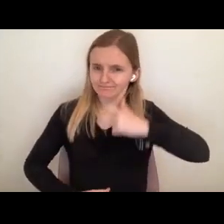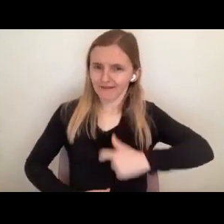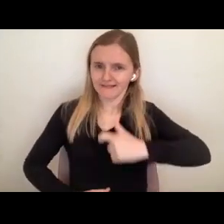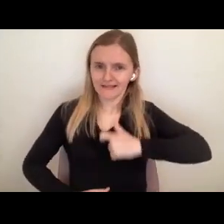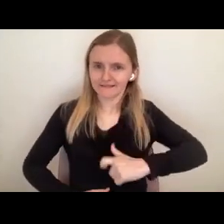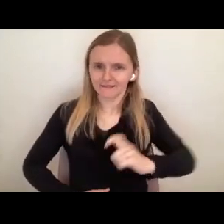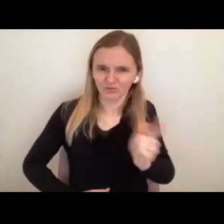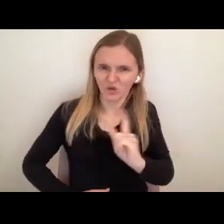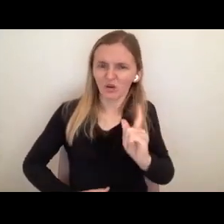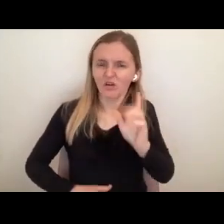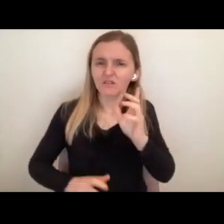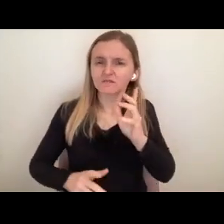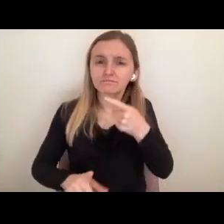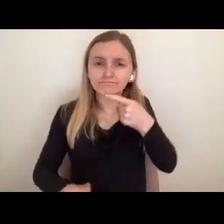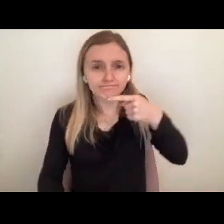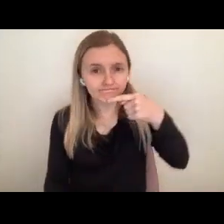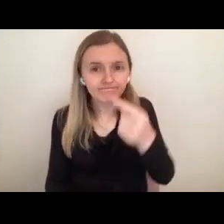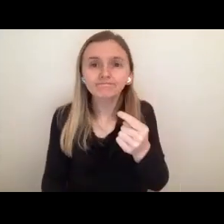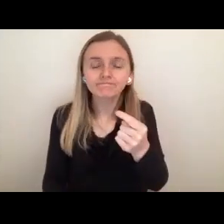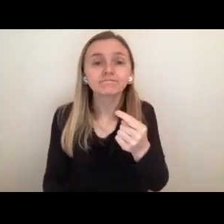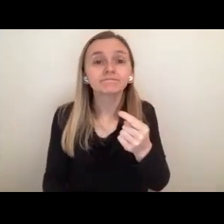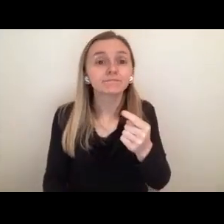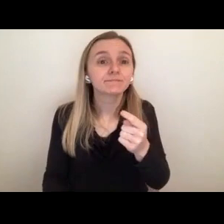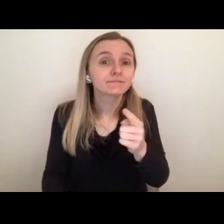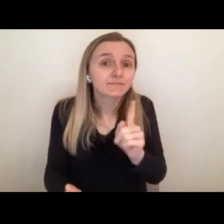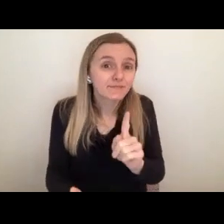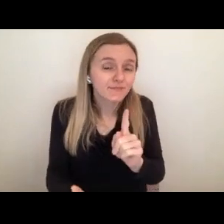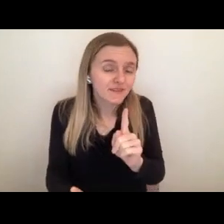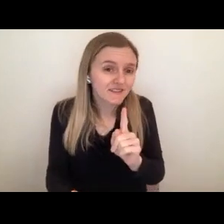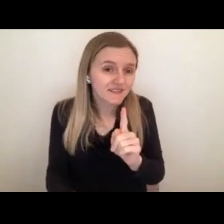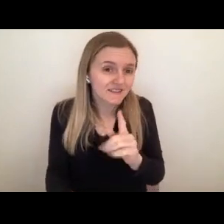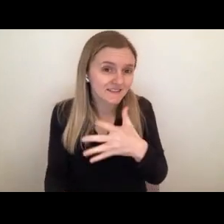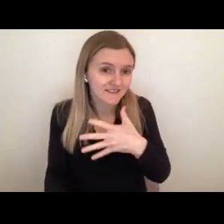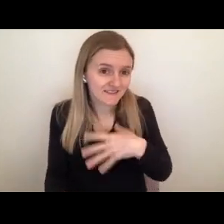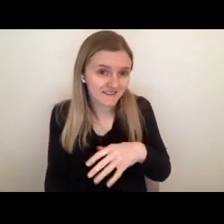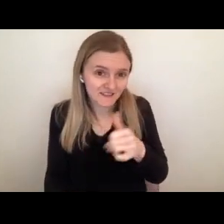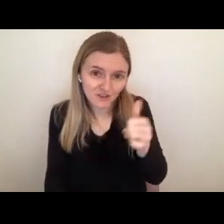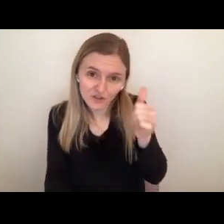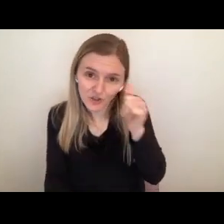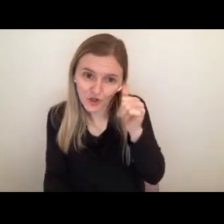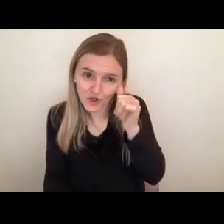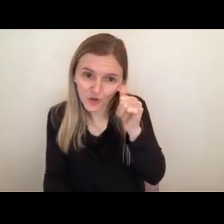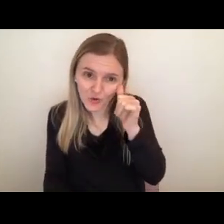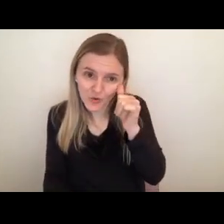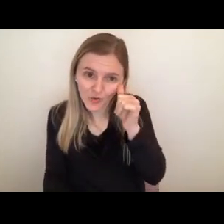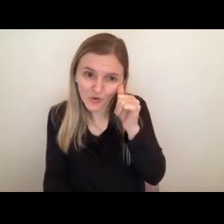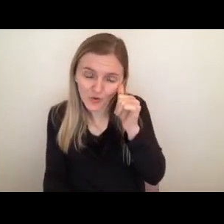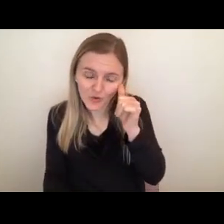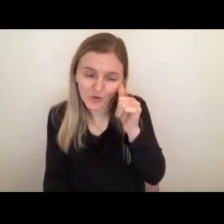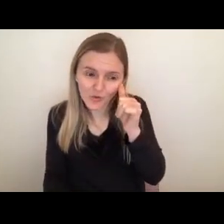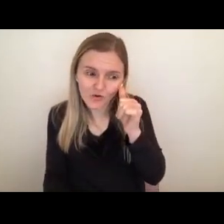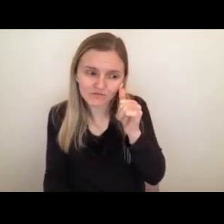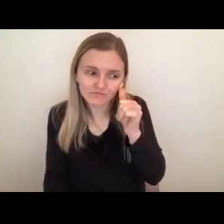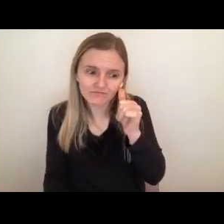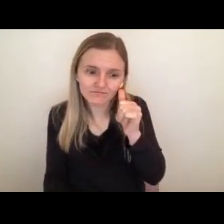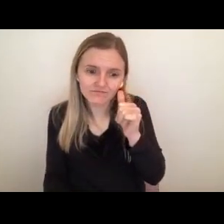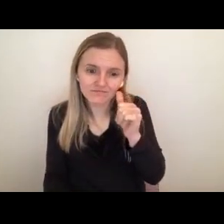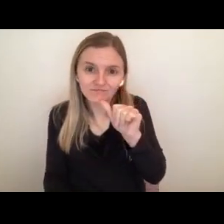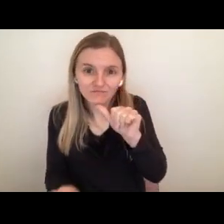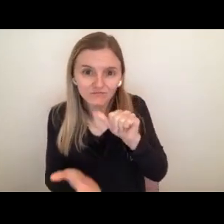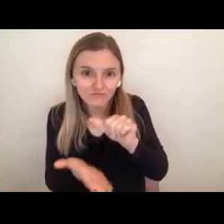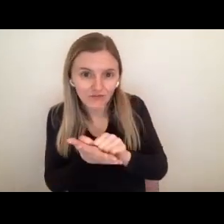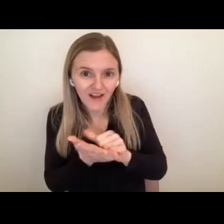think knowing when to advocate and knowing the right things to say in front of